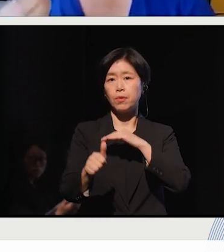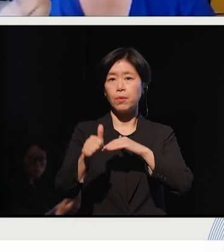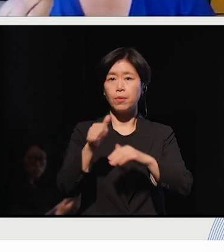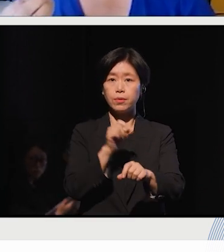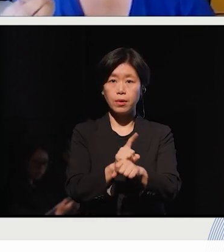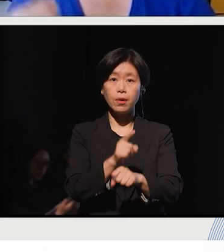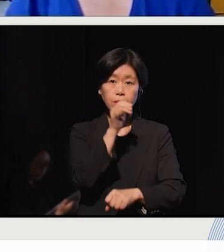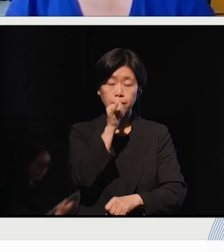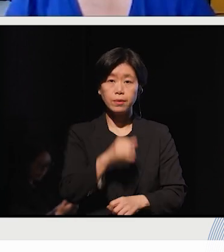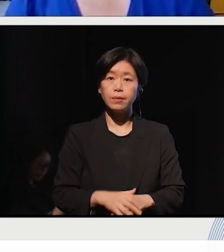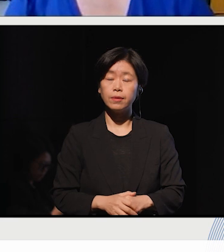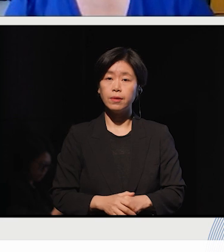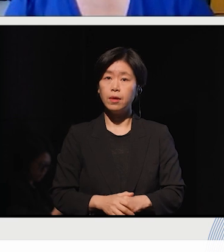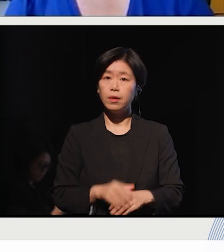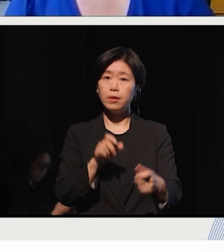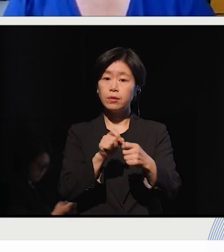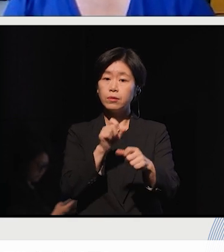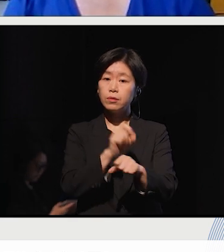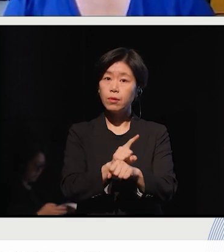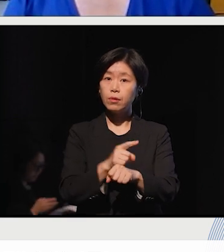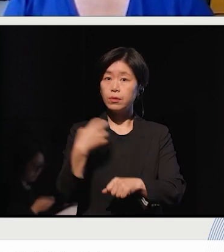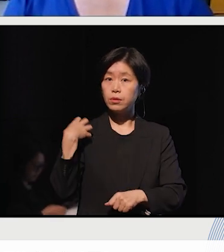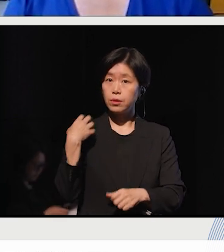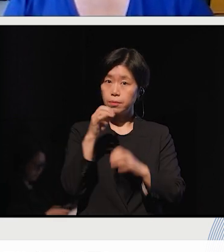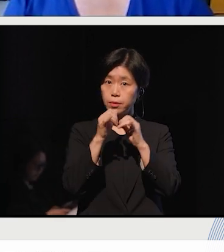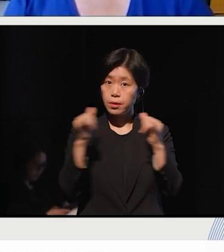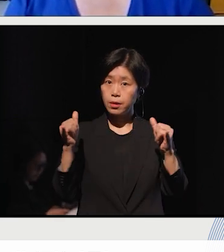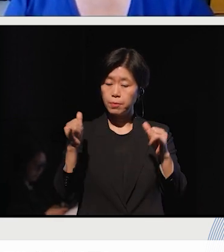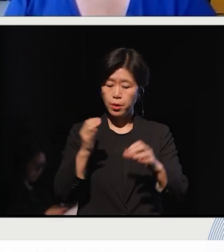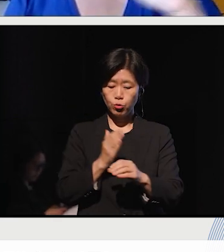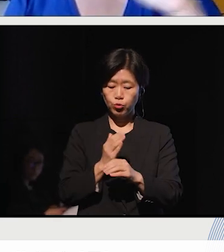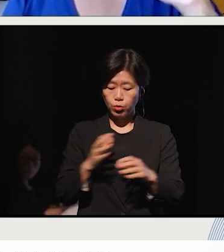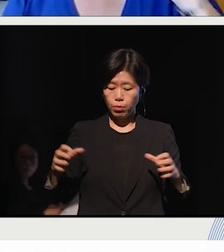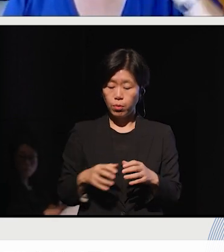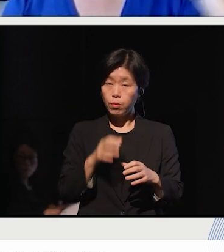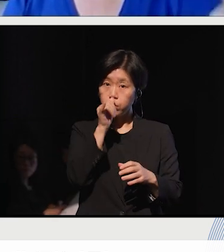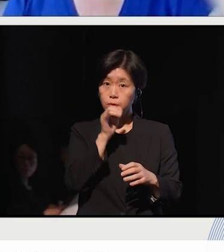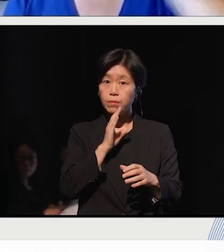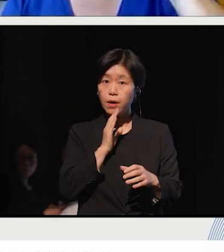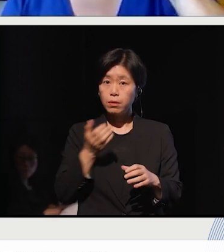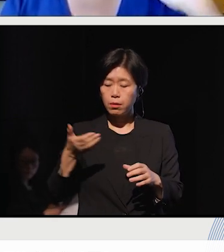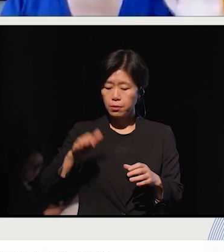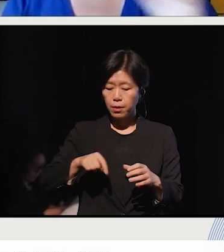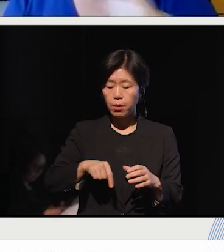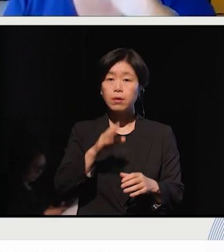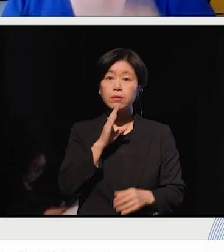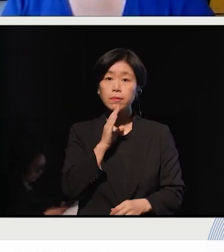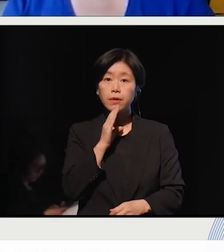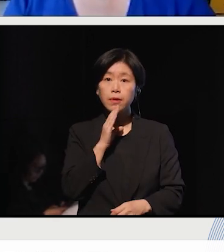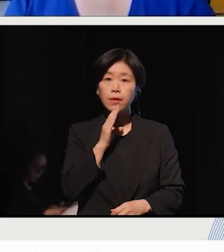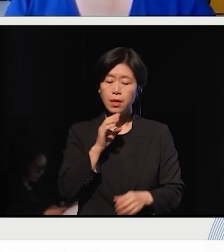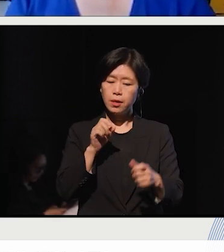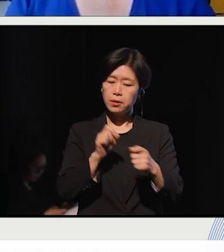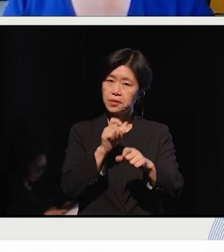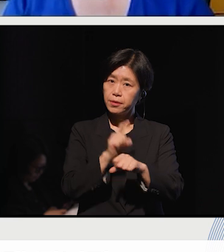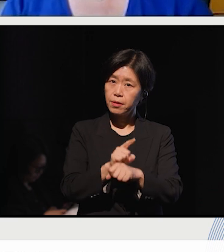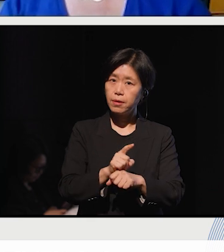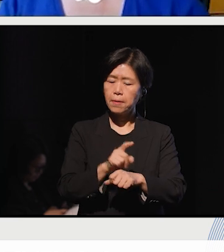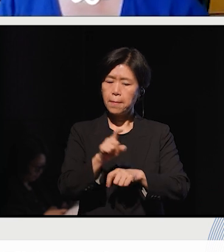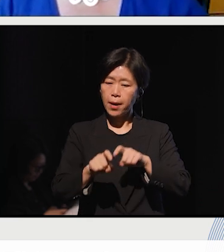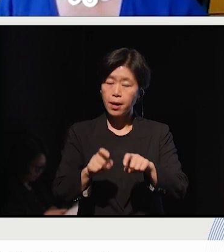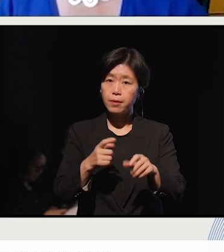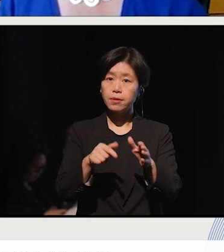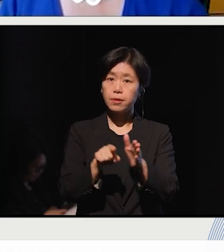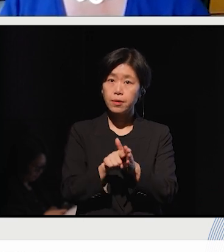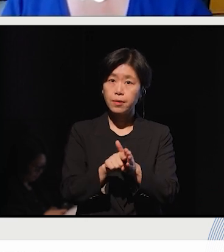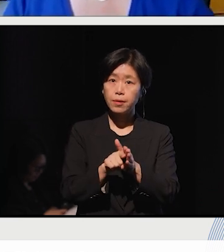take responsibility for accessibility, but that person really does work with all the different elements of the